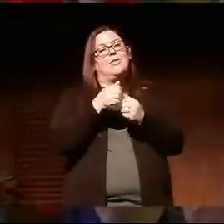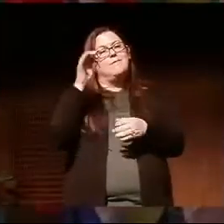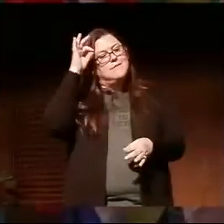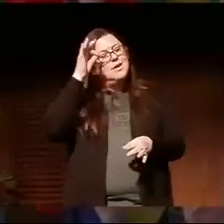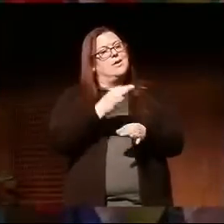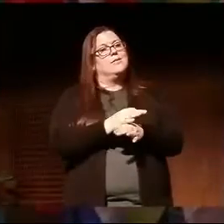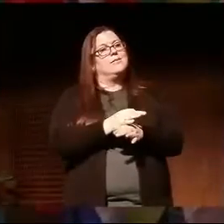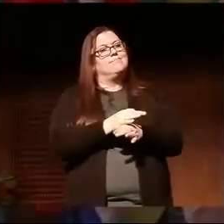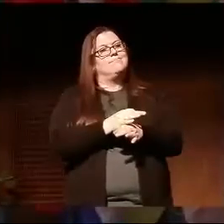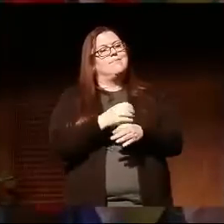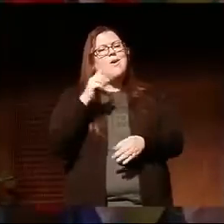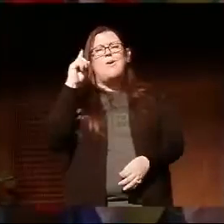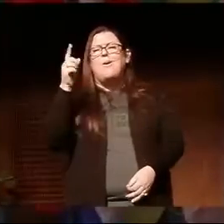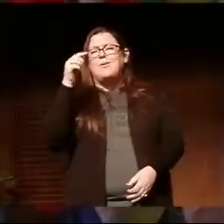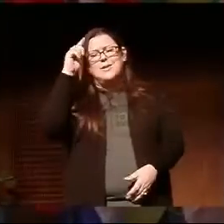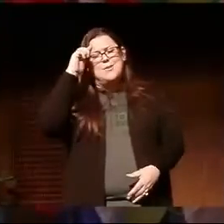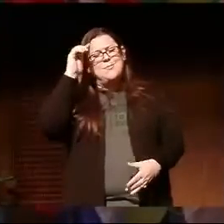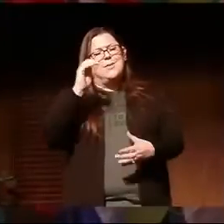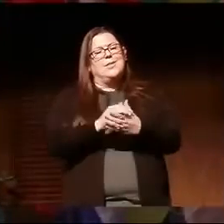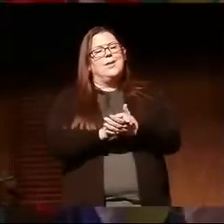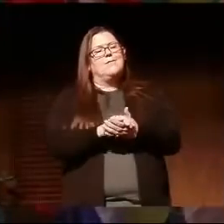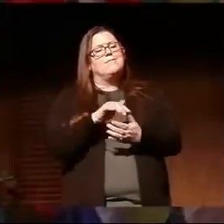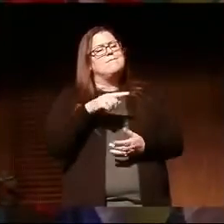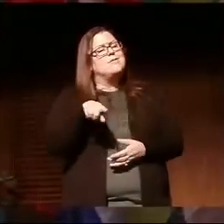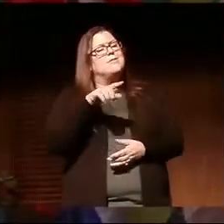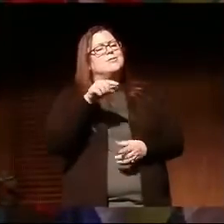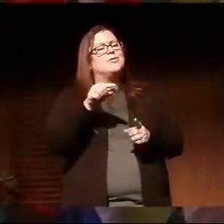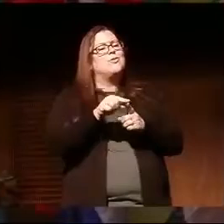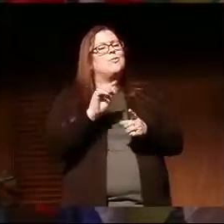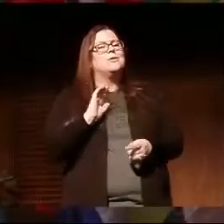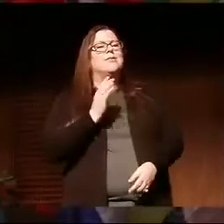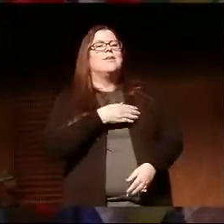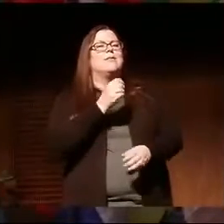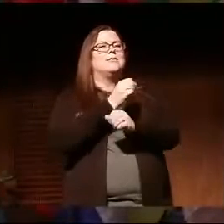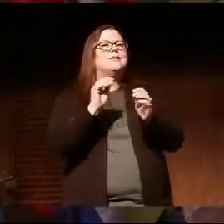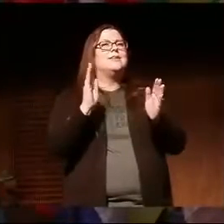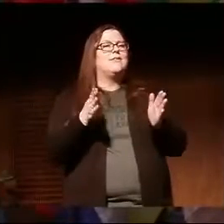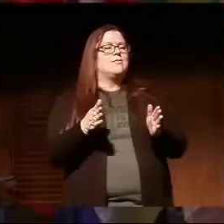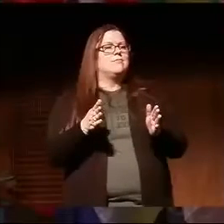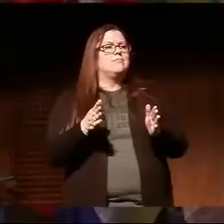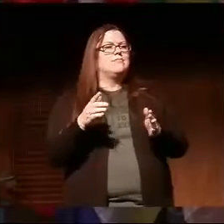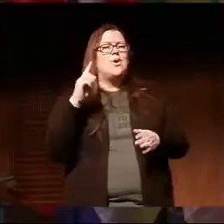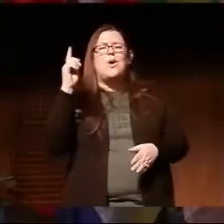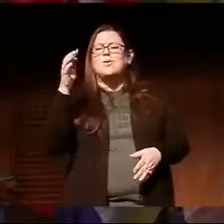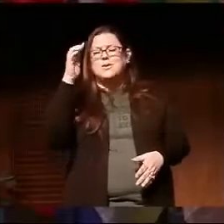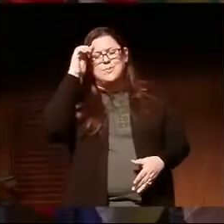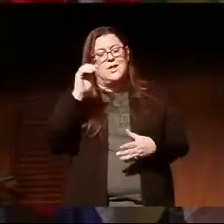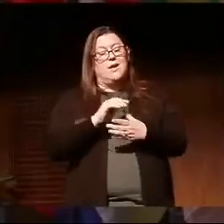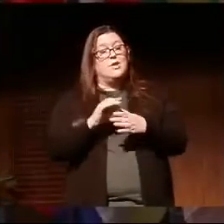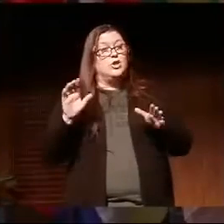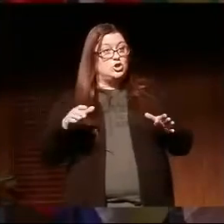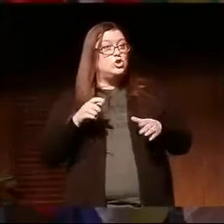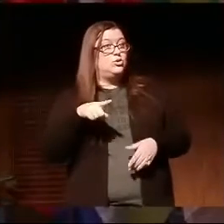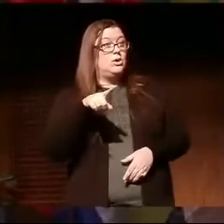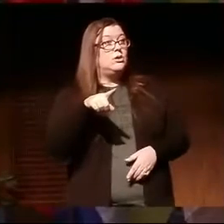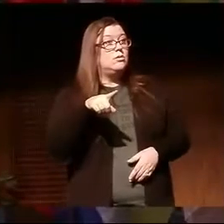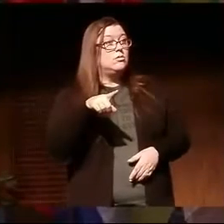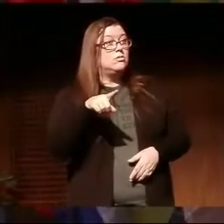Those are the words of our Lord, of our Savior to us. Only believe. Let me just ask then, do you? Do you really